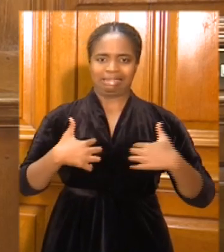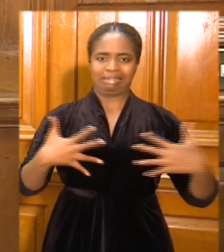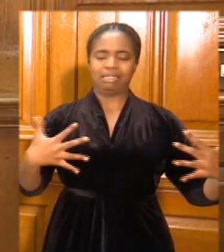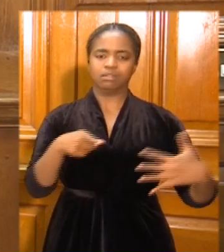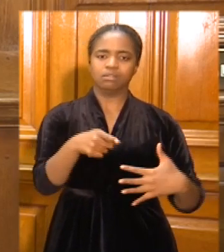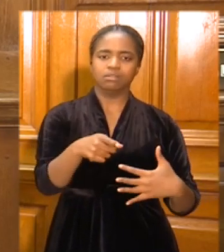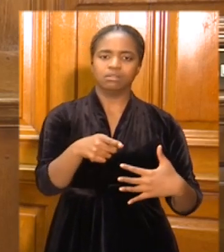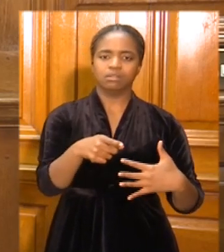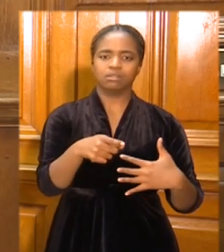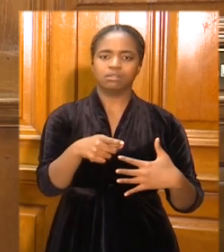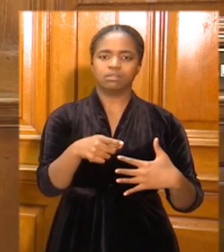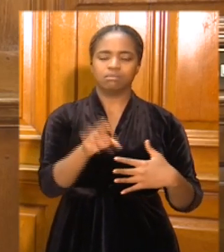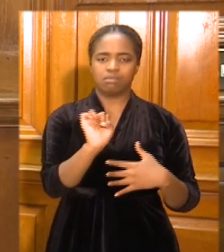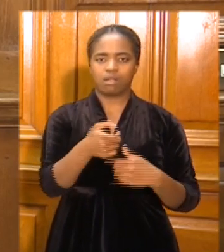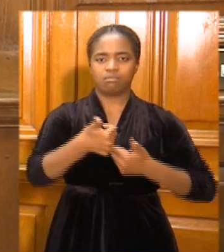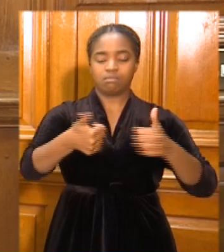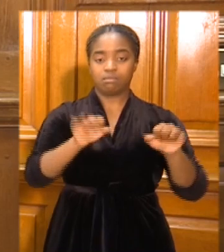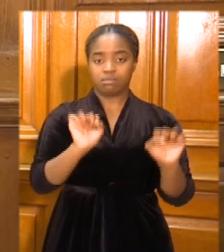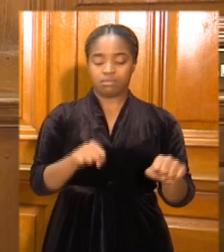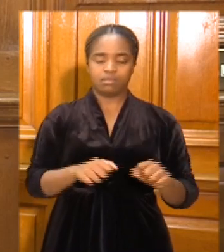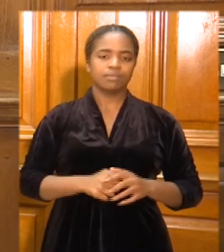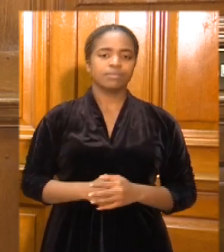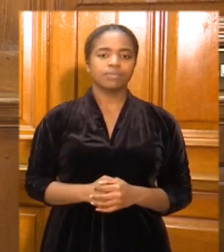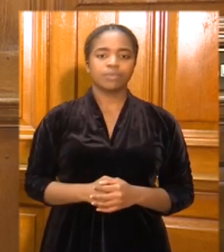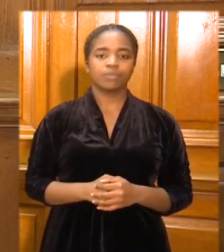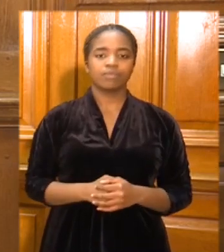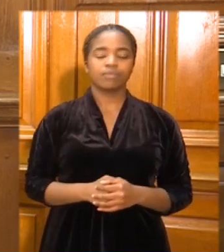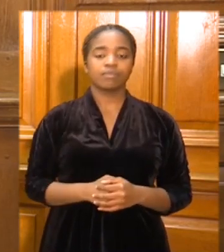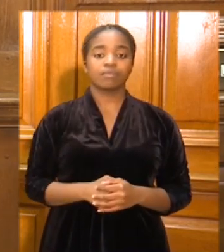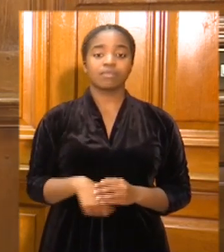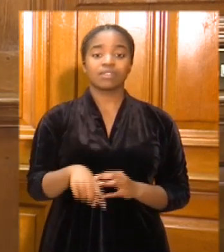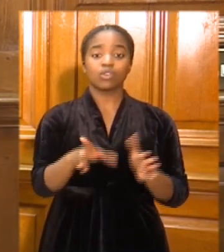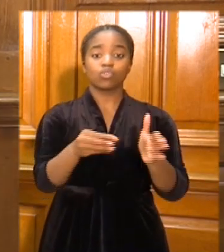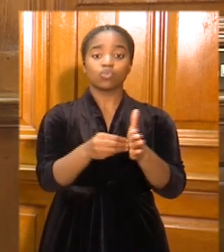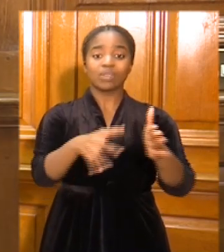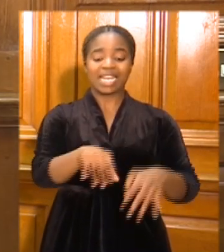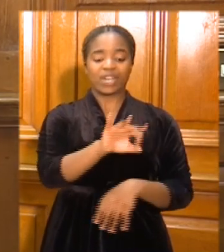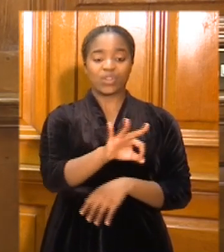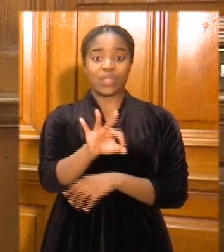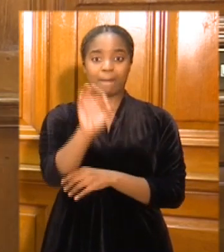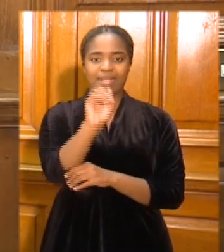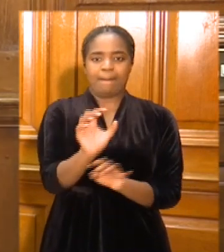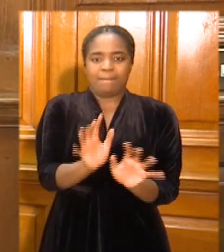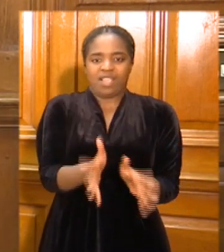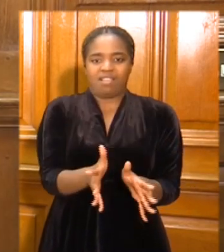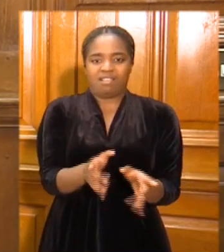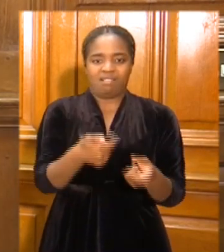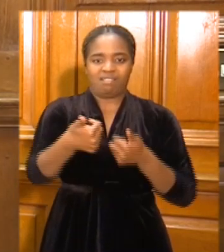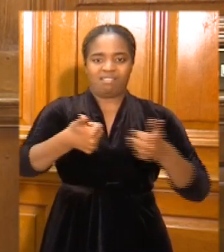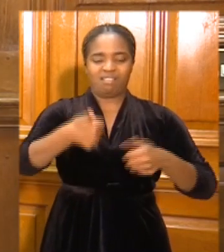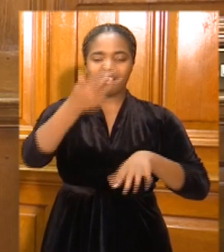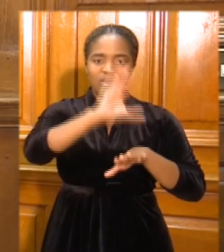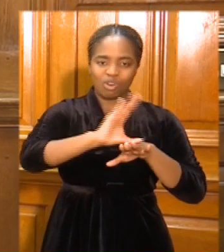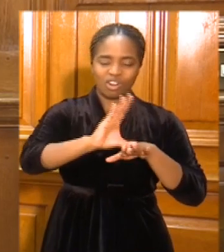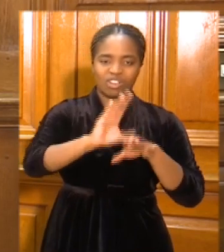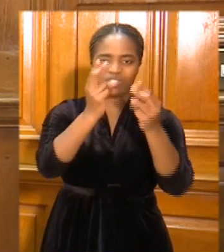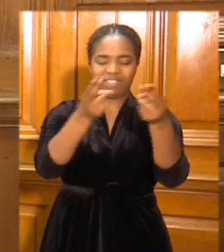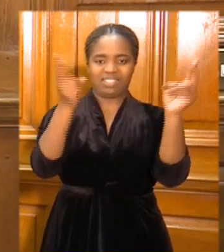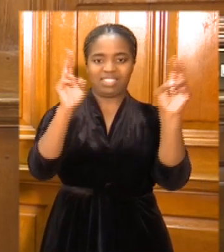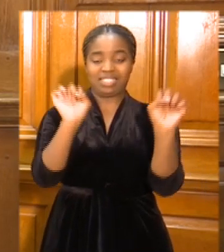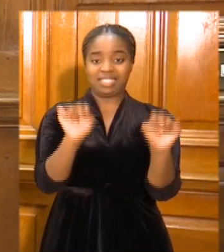3, no more than a third of the student population will be allowed to return to campuses